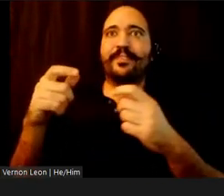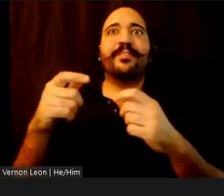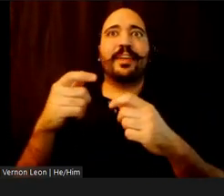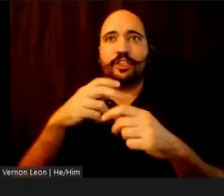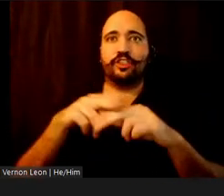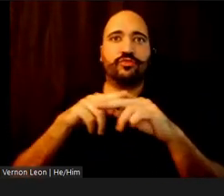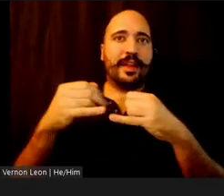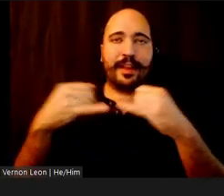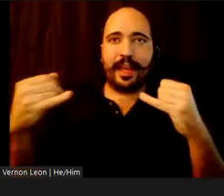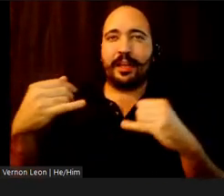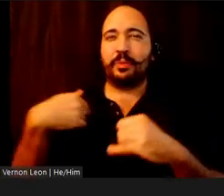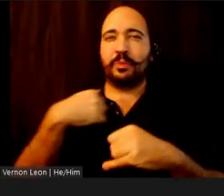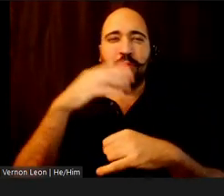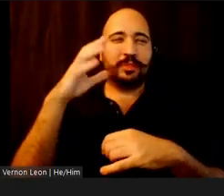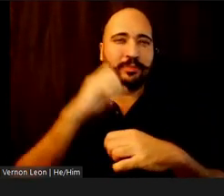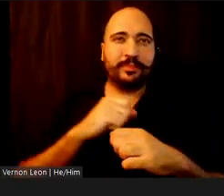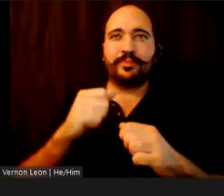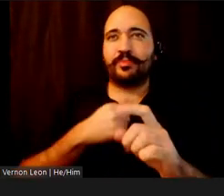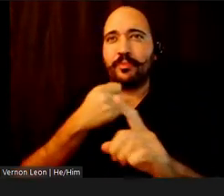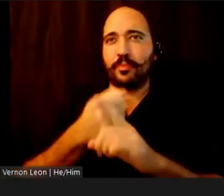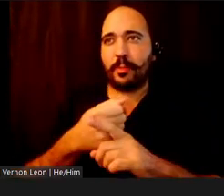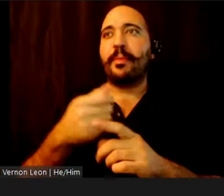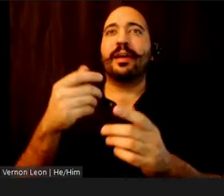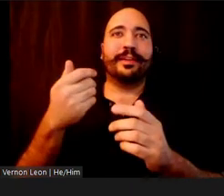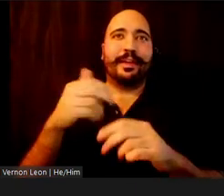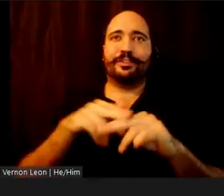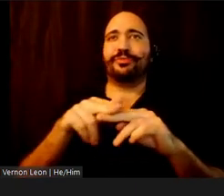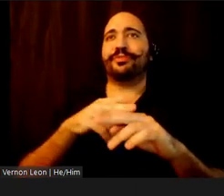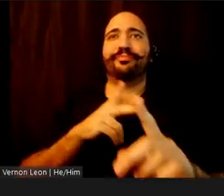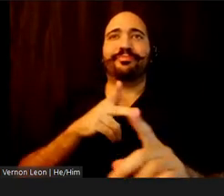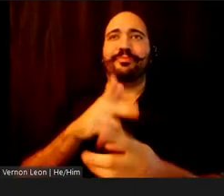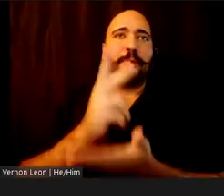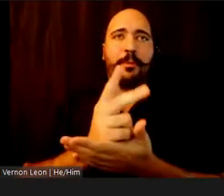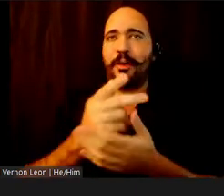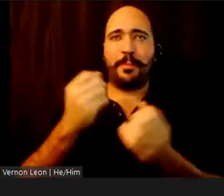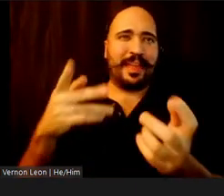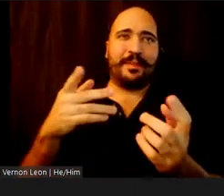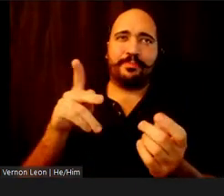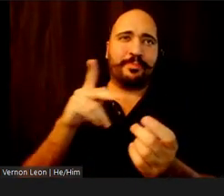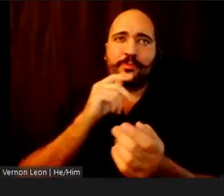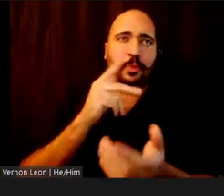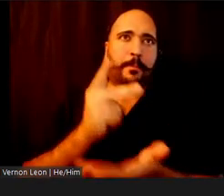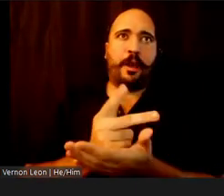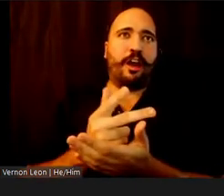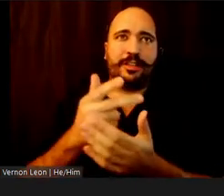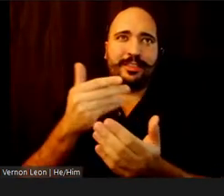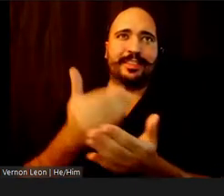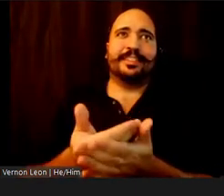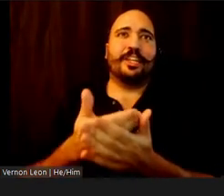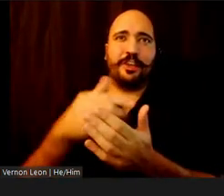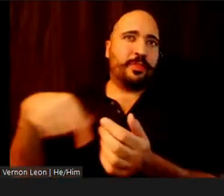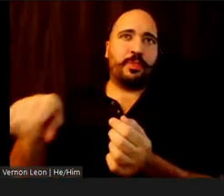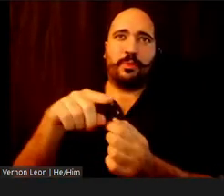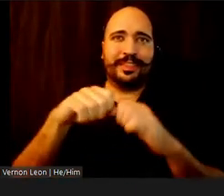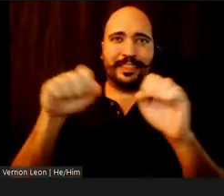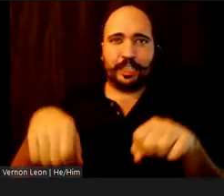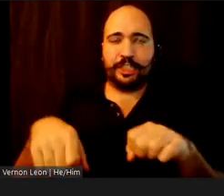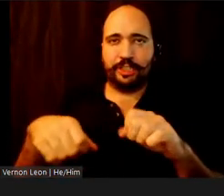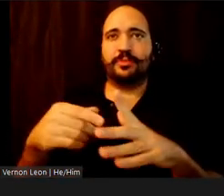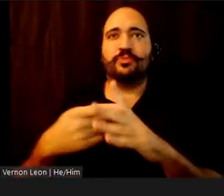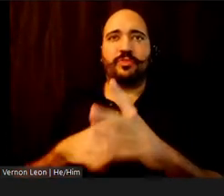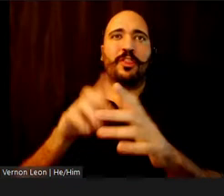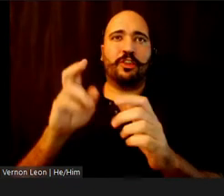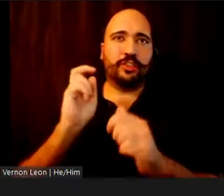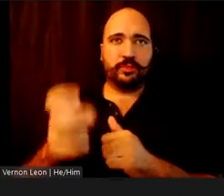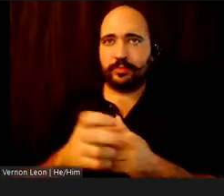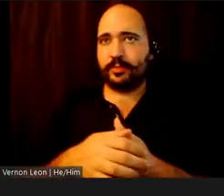people driving to transit stations near the Central Business District to begin their transit trip. Based on the preliminary analysis, the shift to transit would not notably change